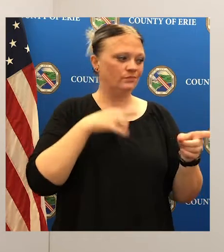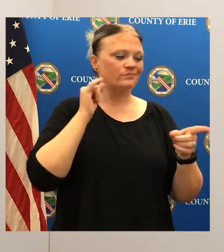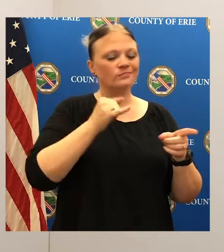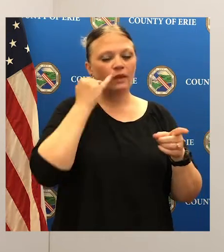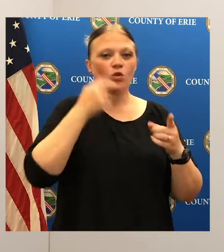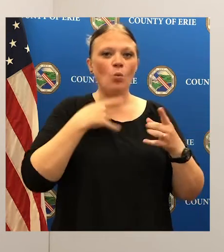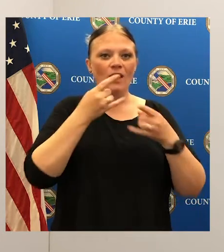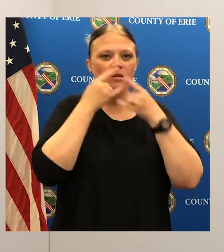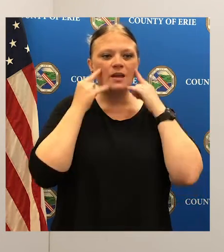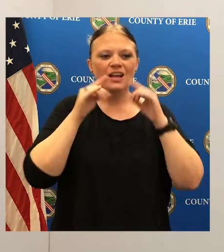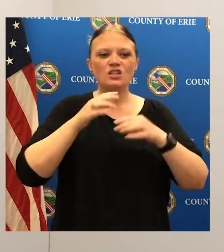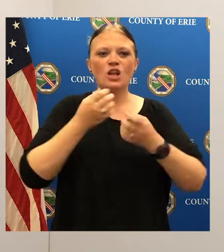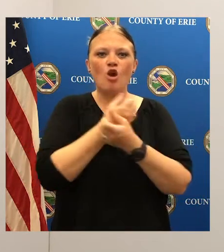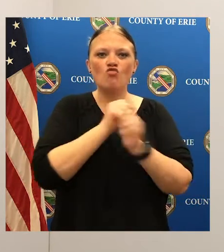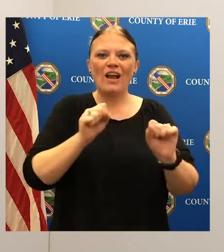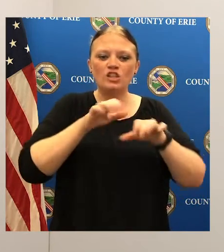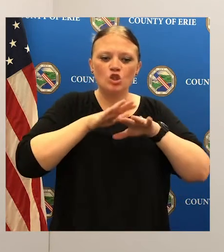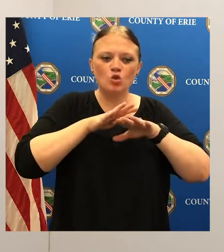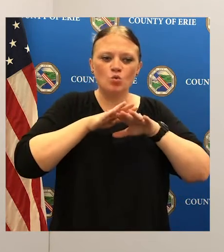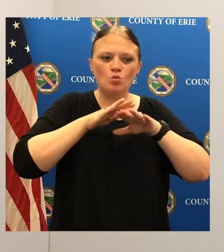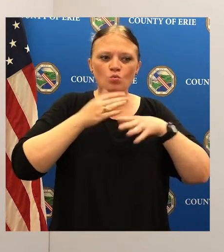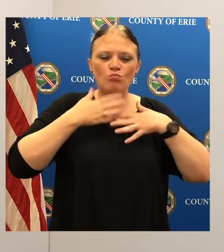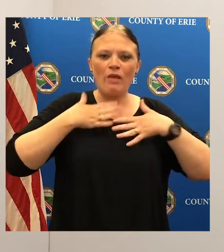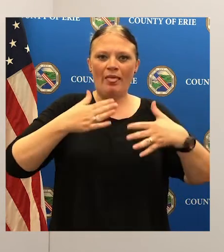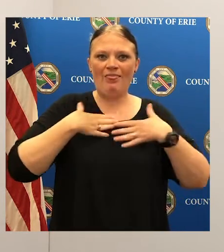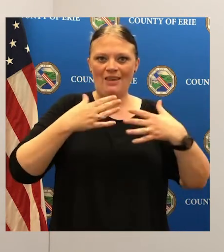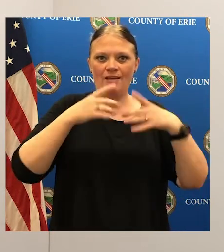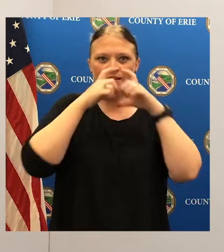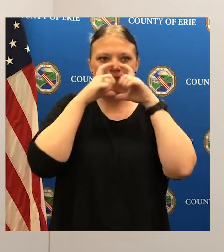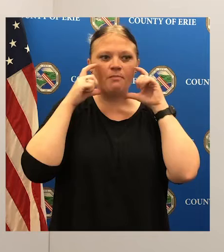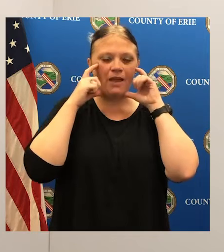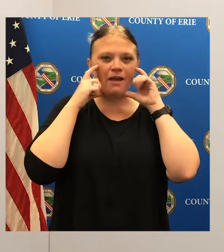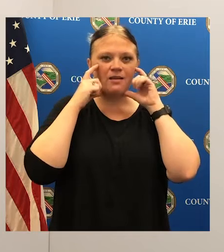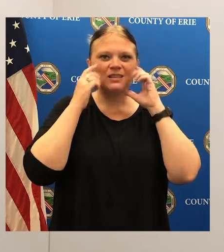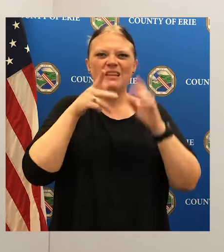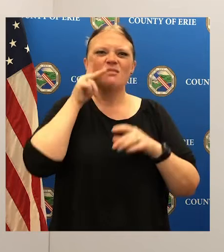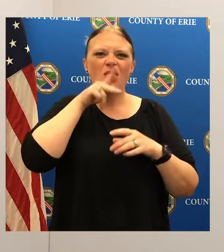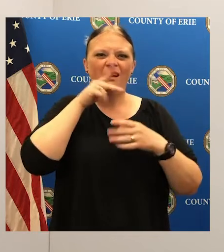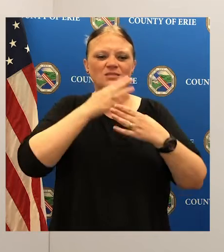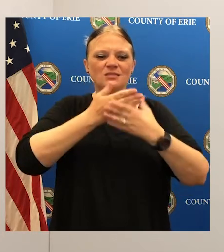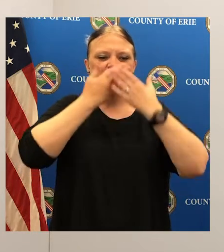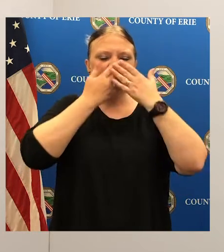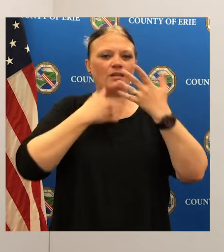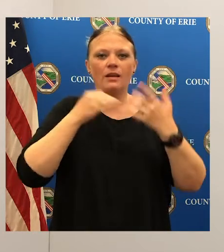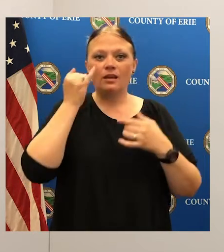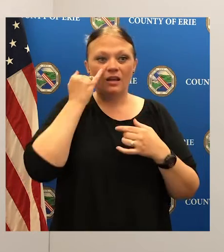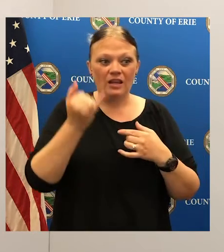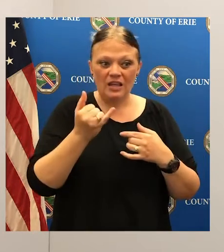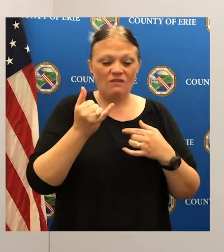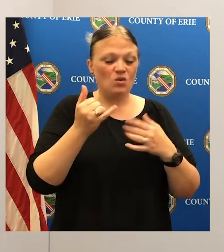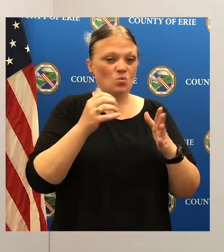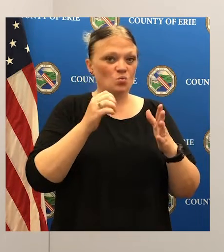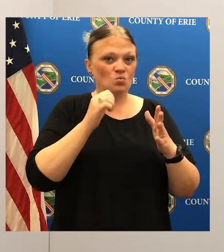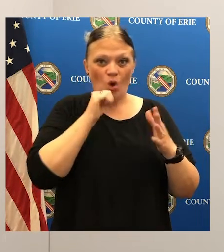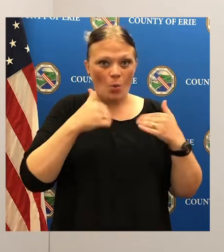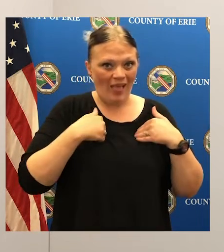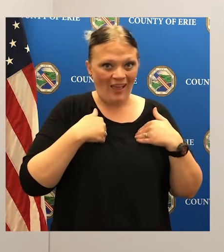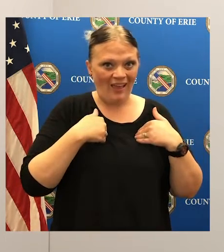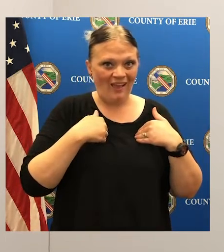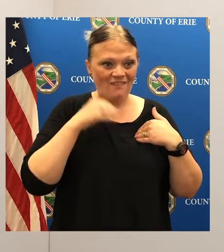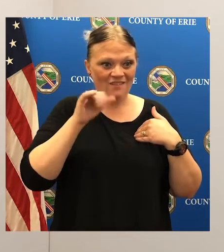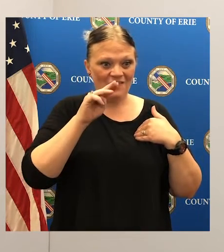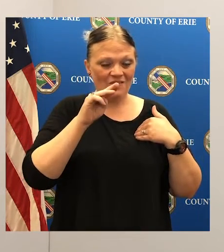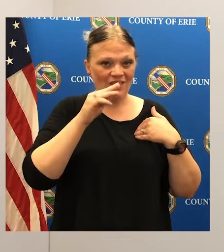is a rescue breathing mask, I'm going to give them 2 breaths. If I do not have a mask, I am not going to do unprotected